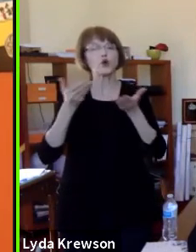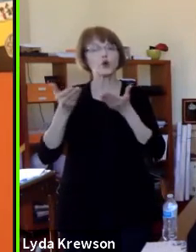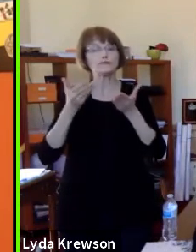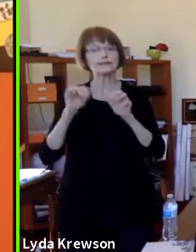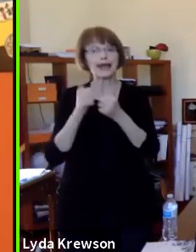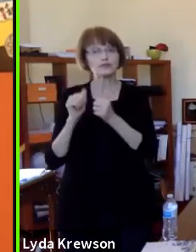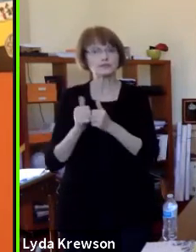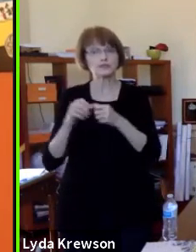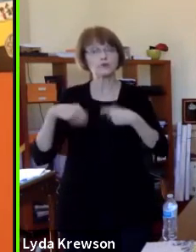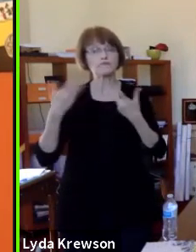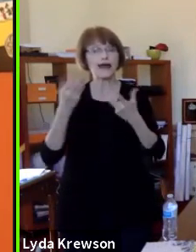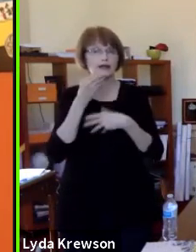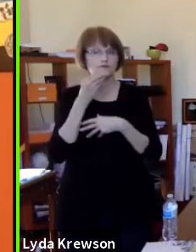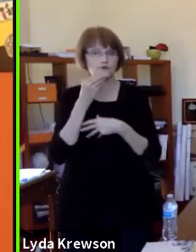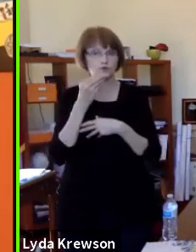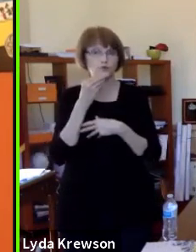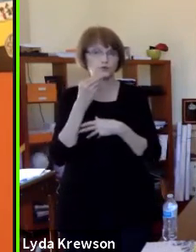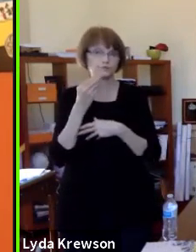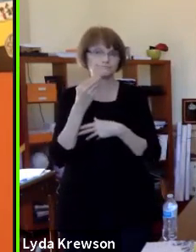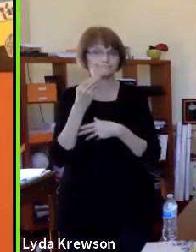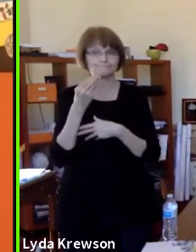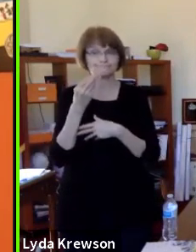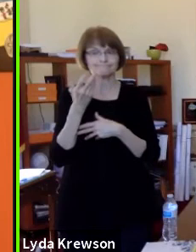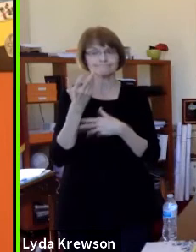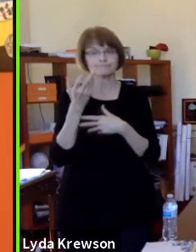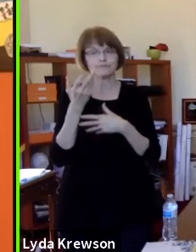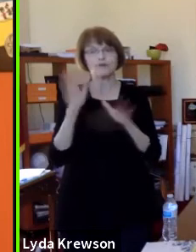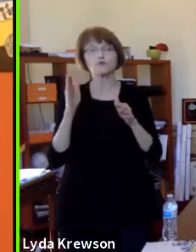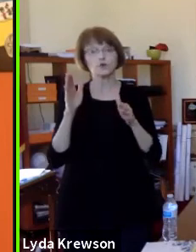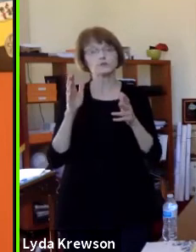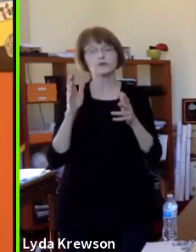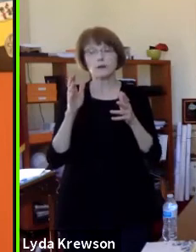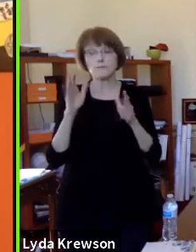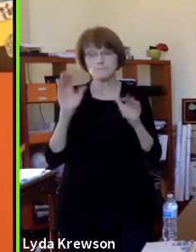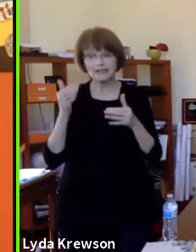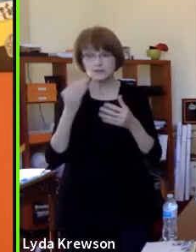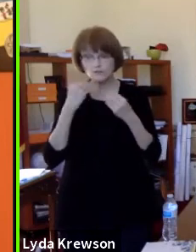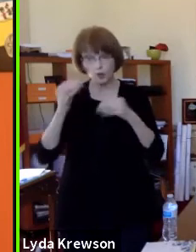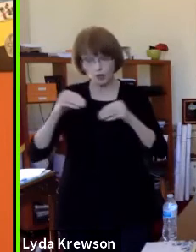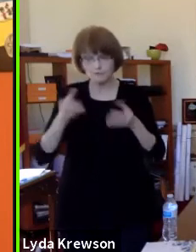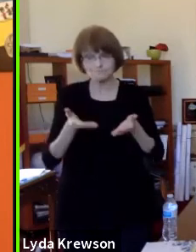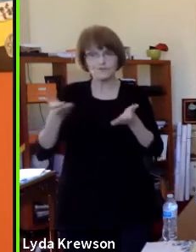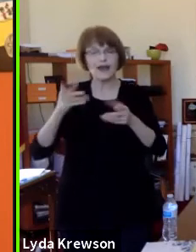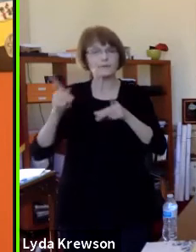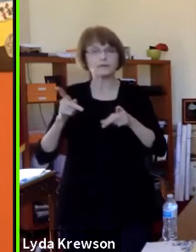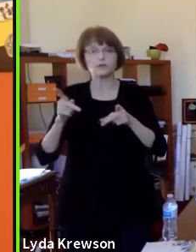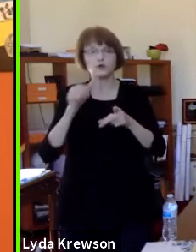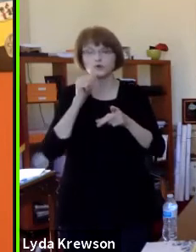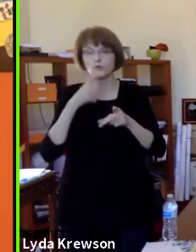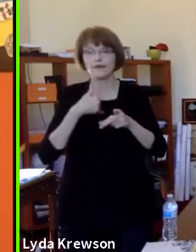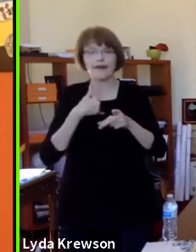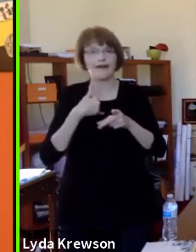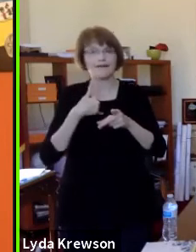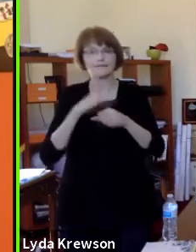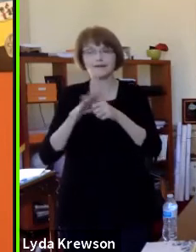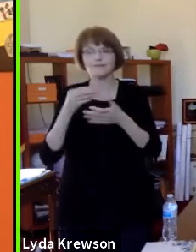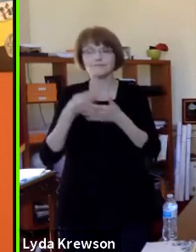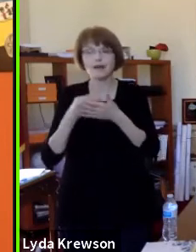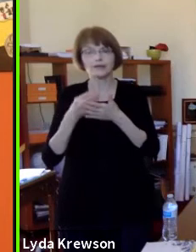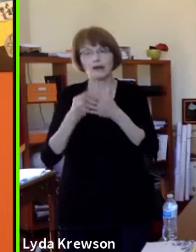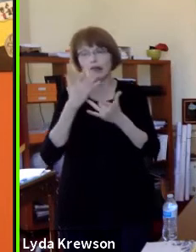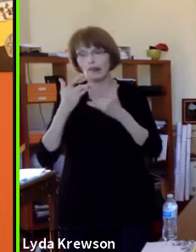that are providing food to people, food boxes to people who who don't have enough money for food. And that's